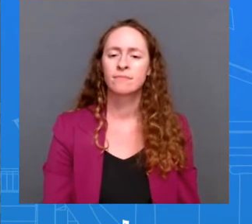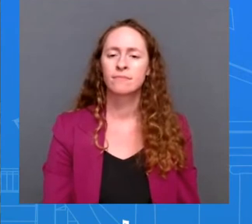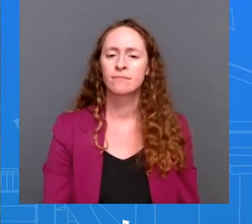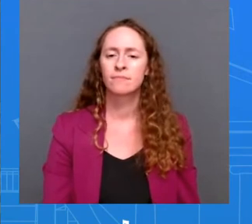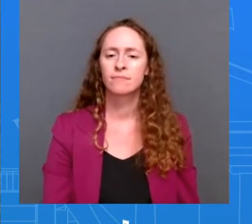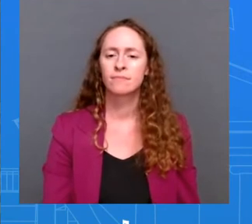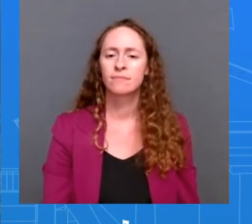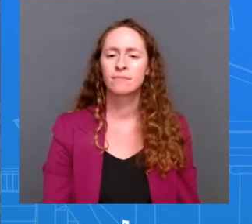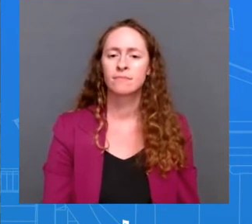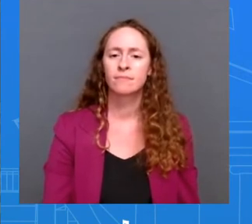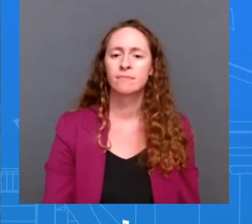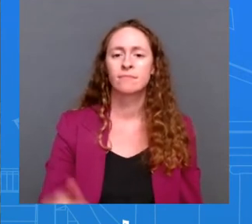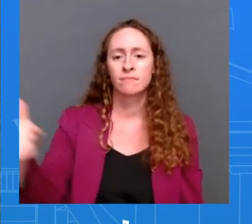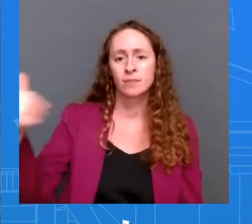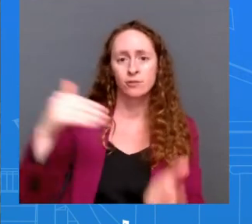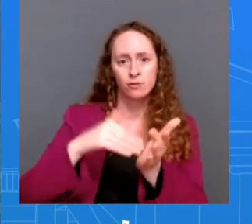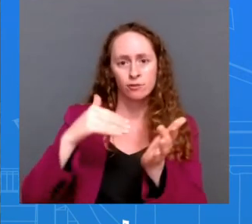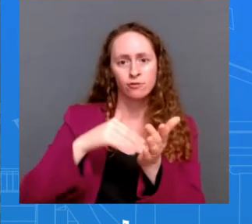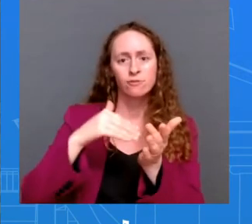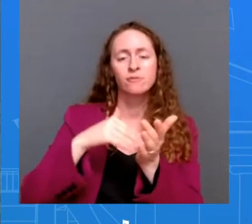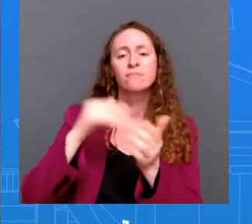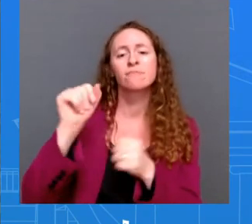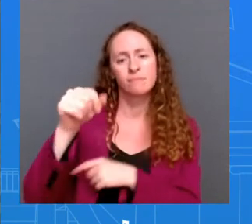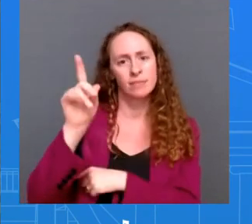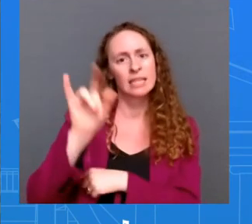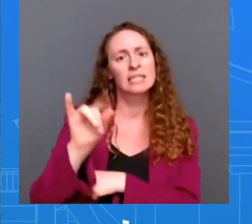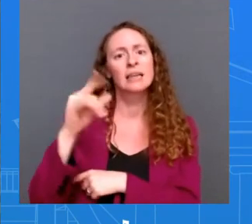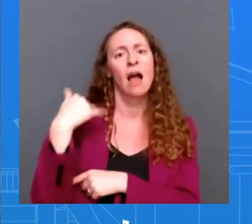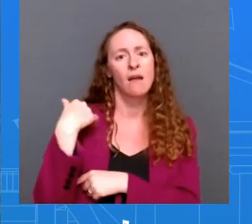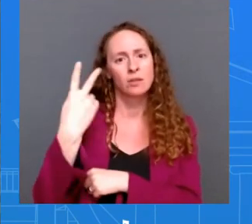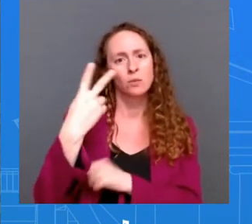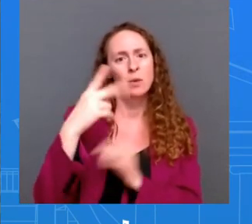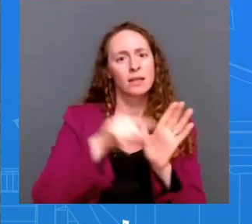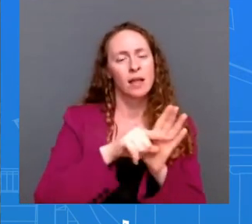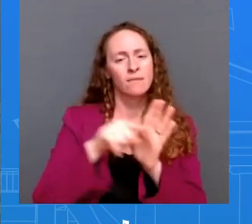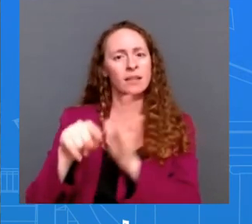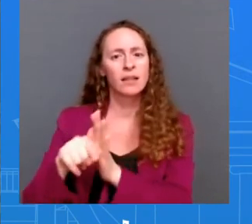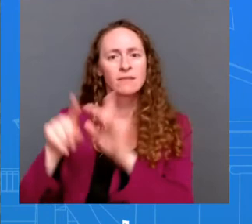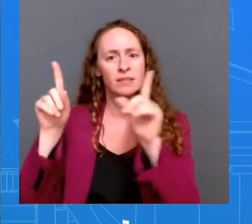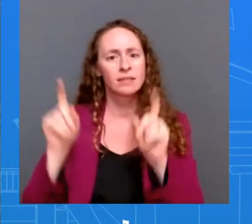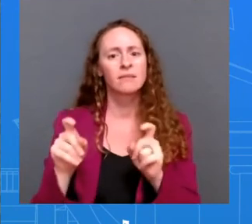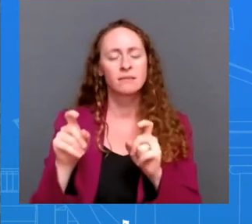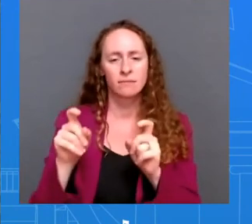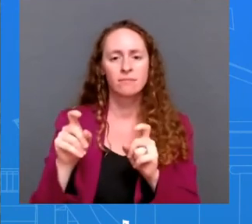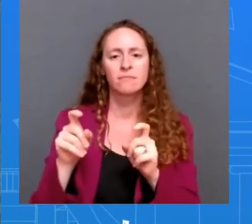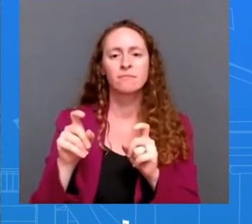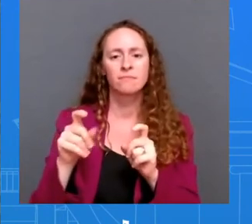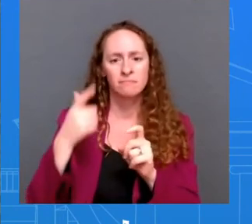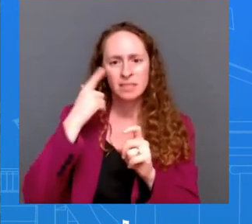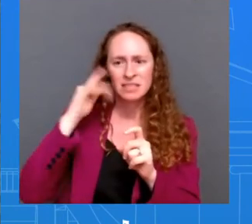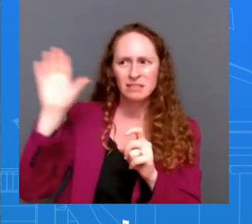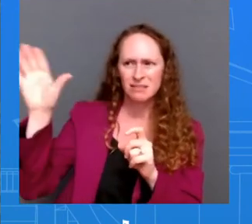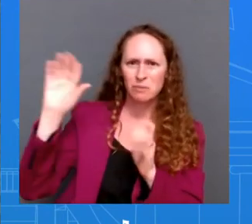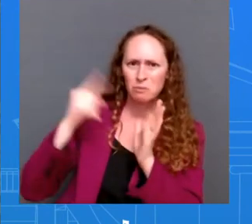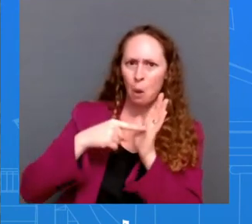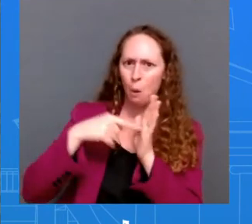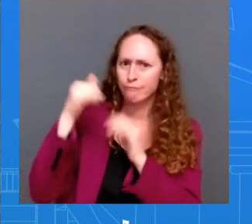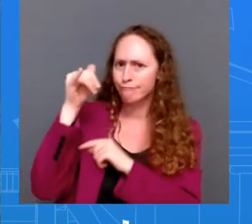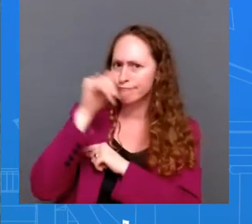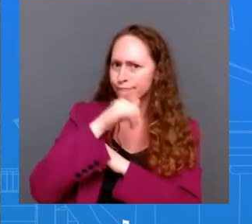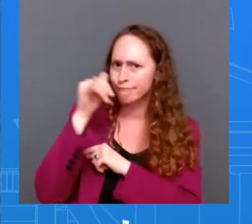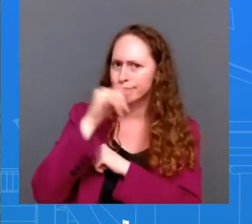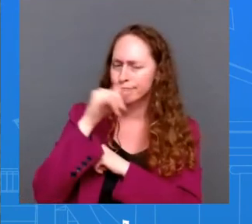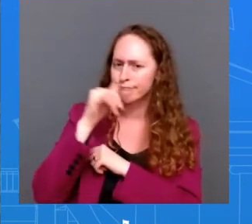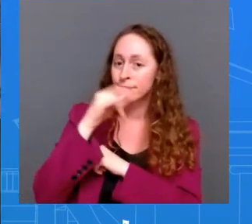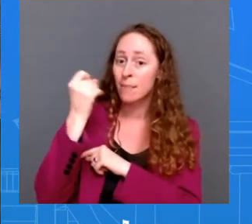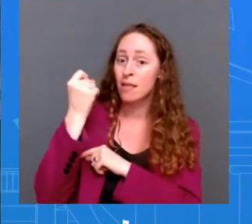two negative tests because of the unique role that he has, and that is something that his doctor decided.